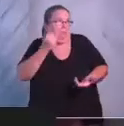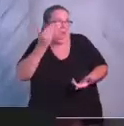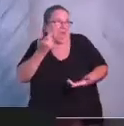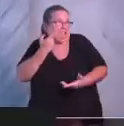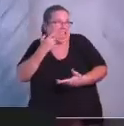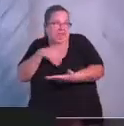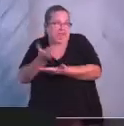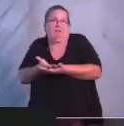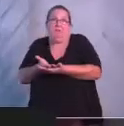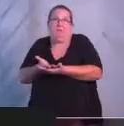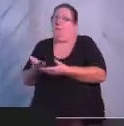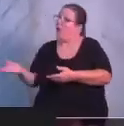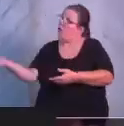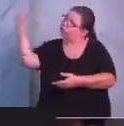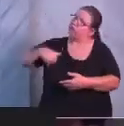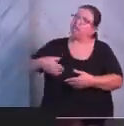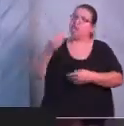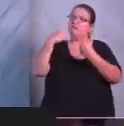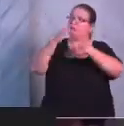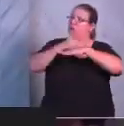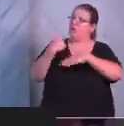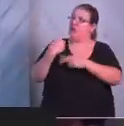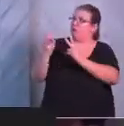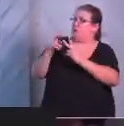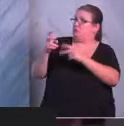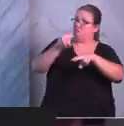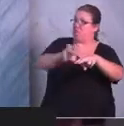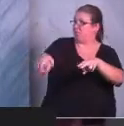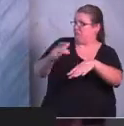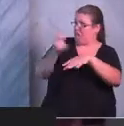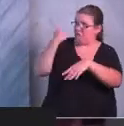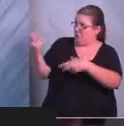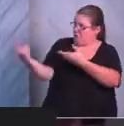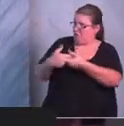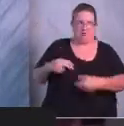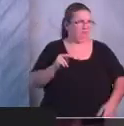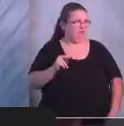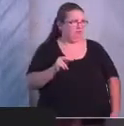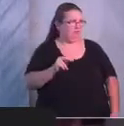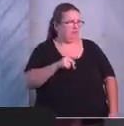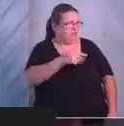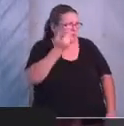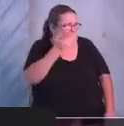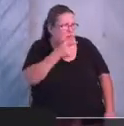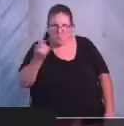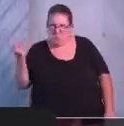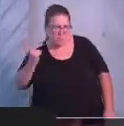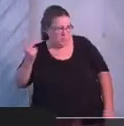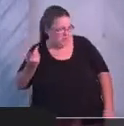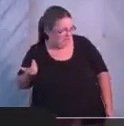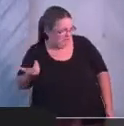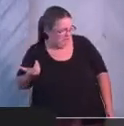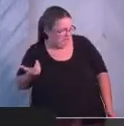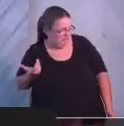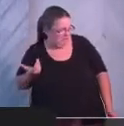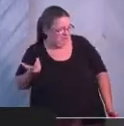And she said, well, we got a couple extra seats at the dinner table if you and your friend want to come join us. And I just looked at this lady. I was like, you don't even know us. Like, we could be like, we